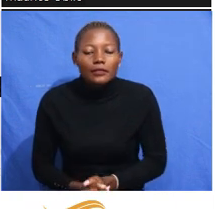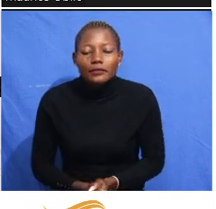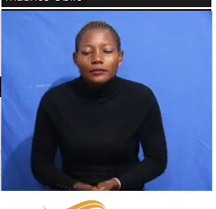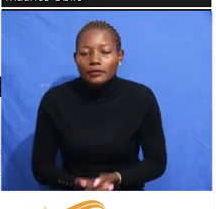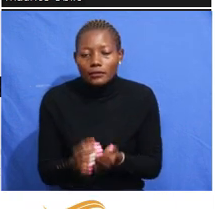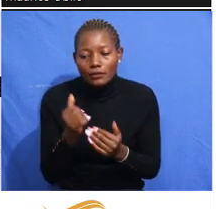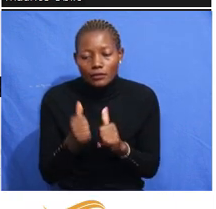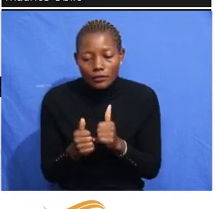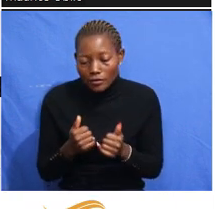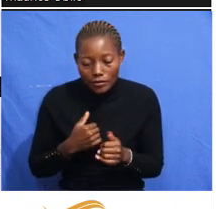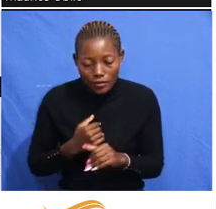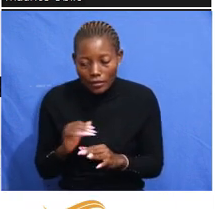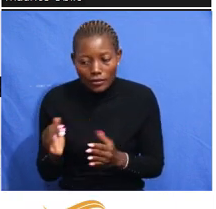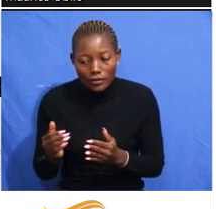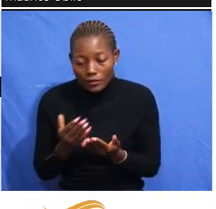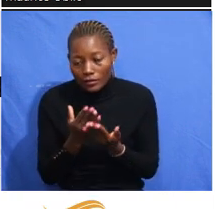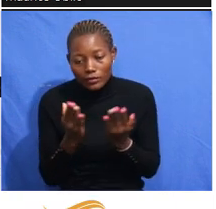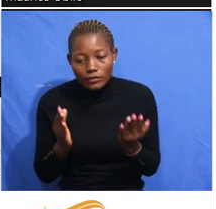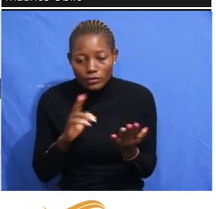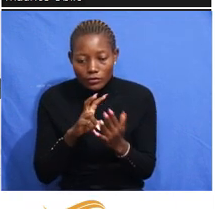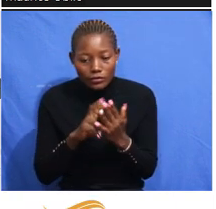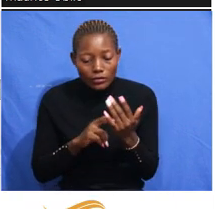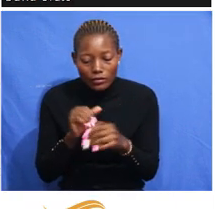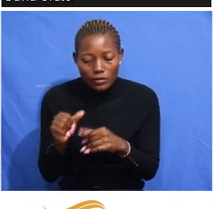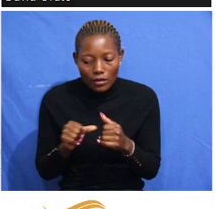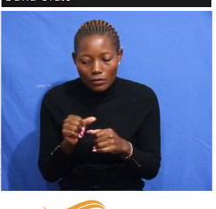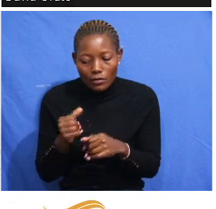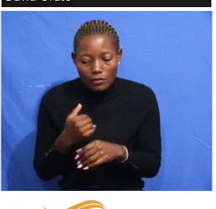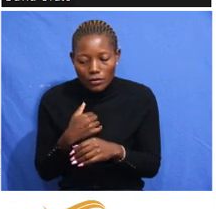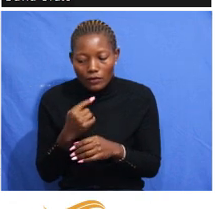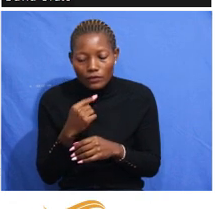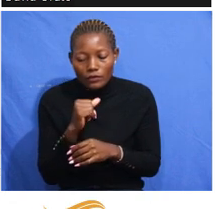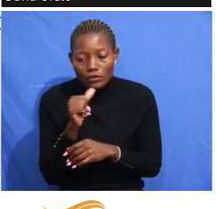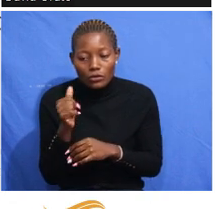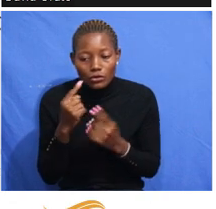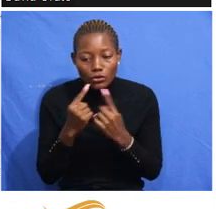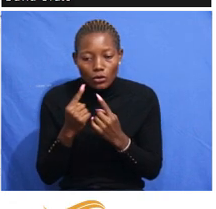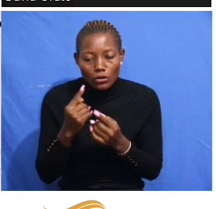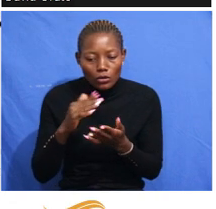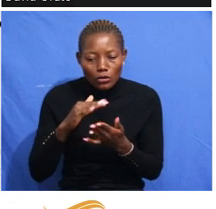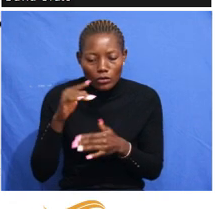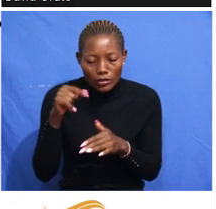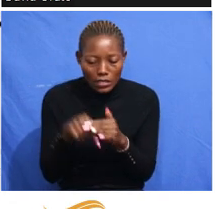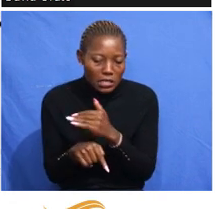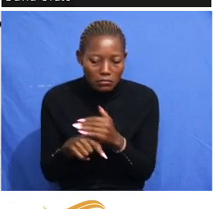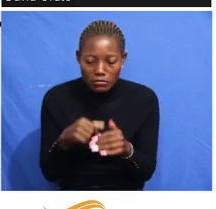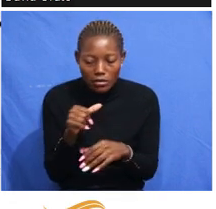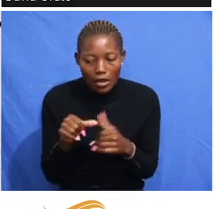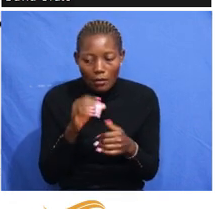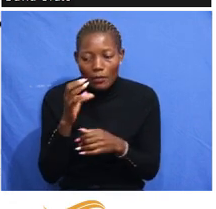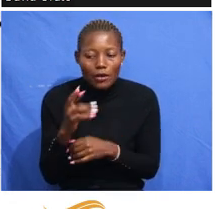would encourage you to read about. I've not gone into great details here about the Krebs